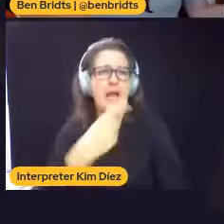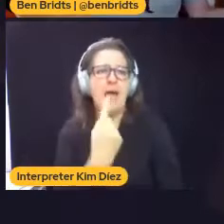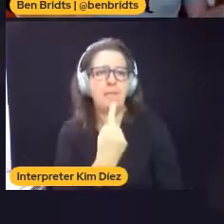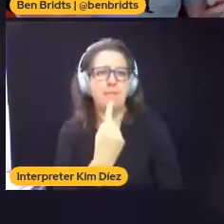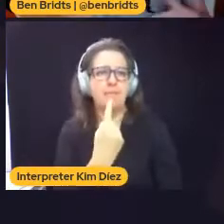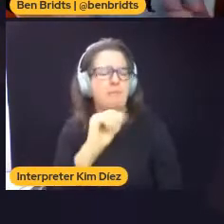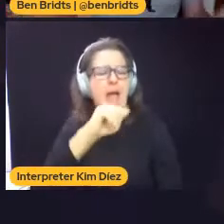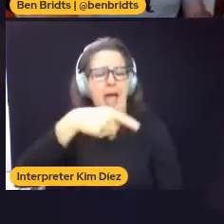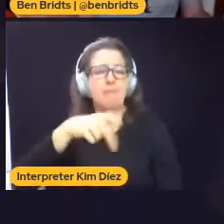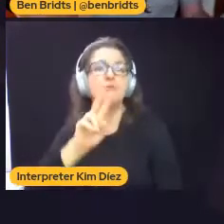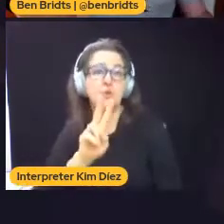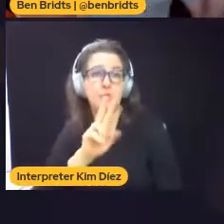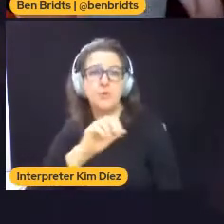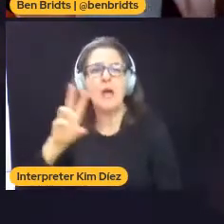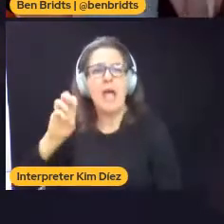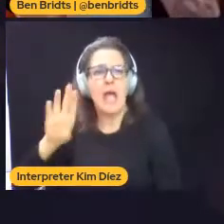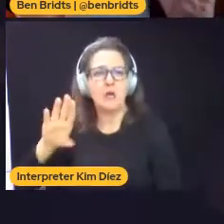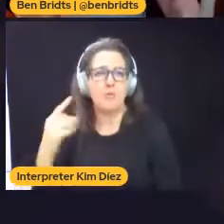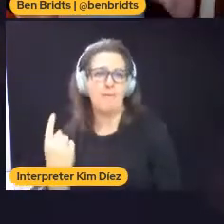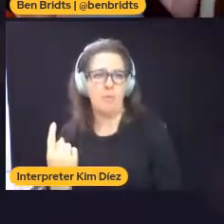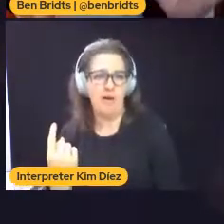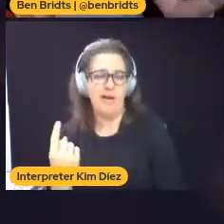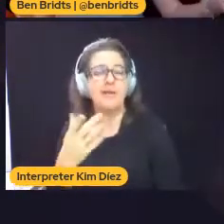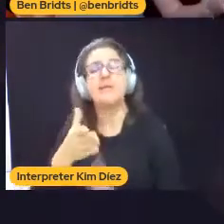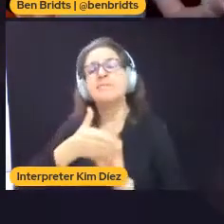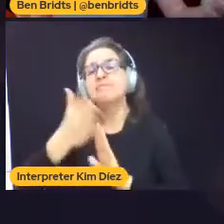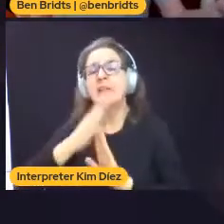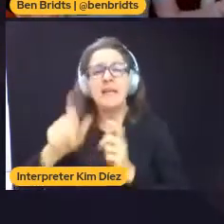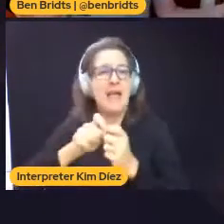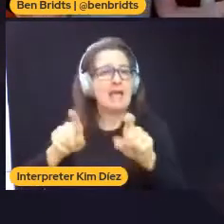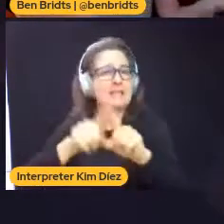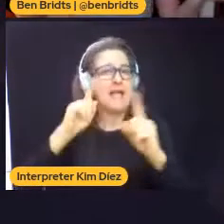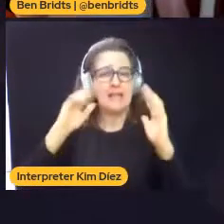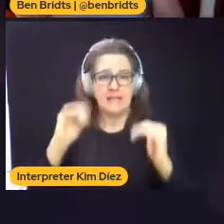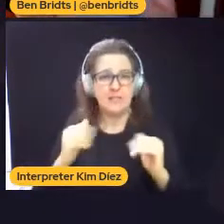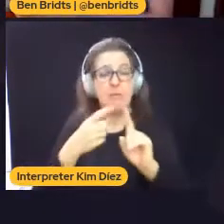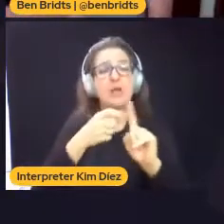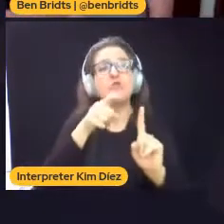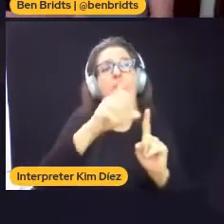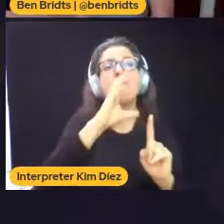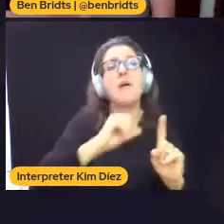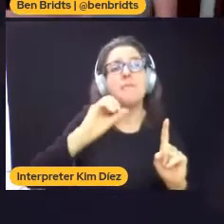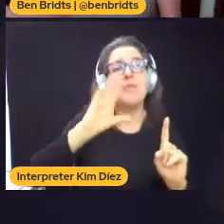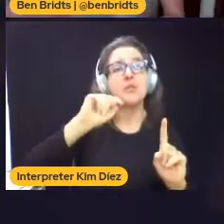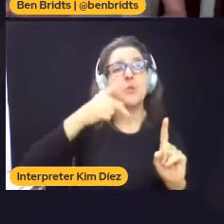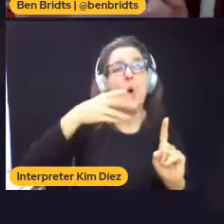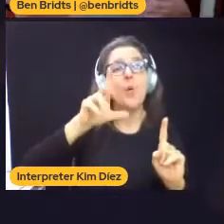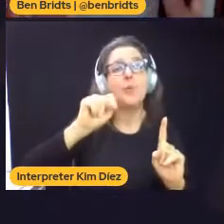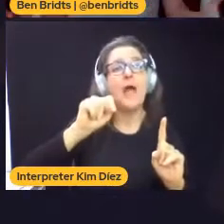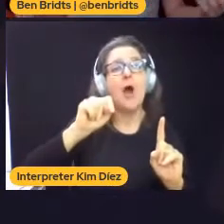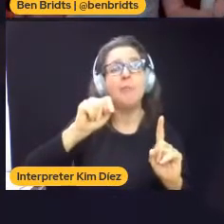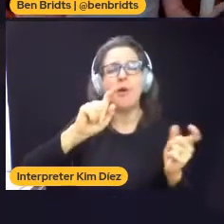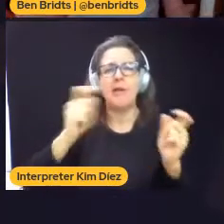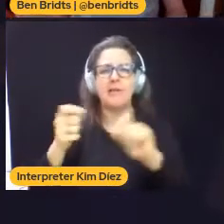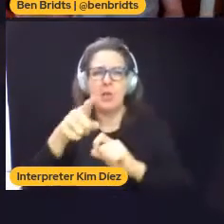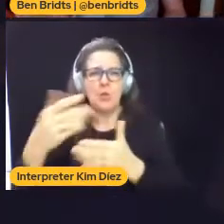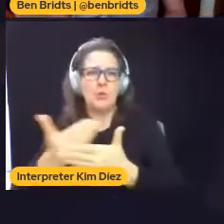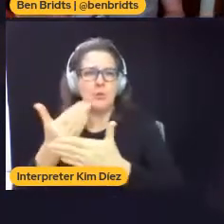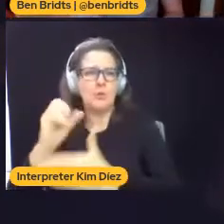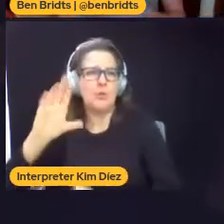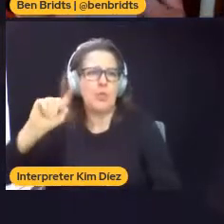And our constructor works exactly as we expect. So we go from this old output to this new output. And here we